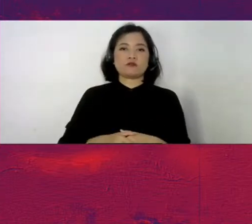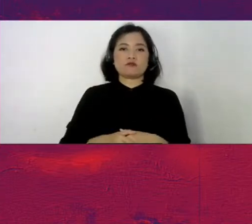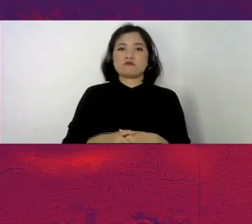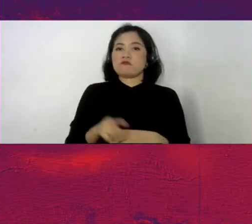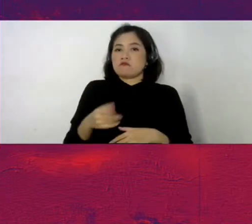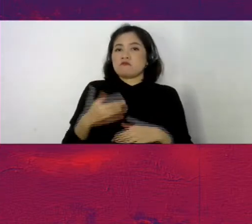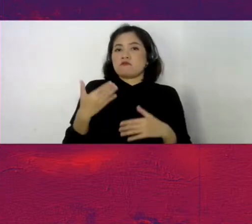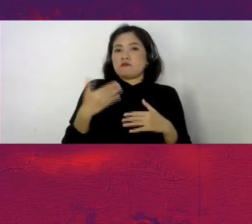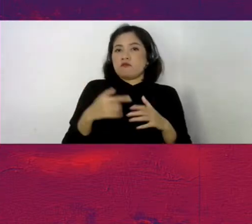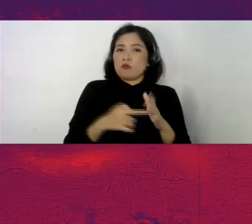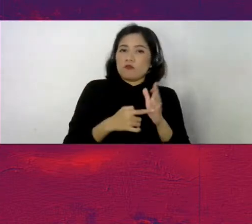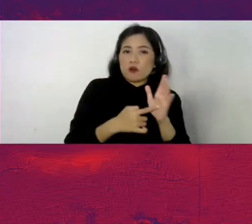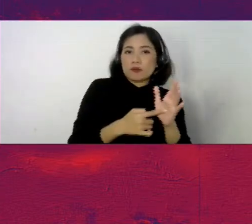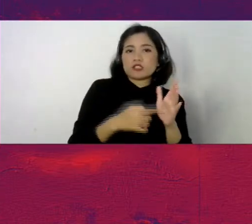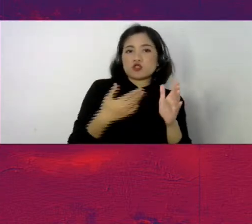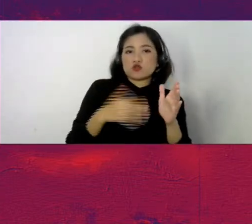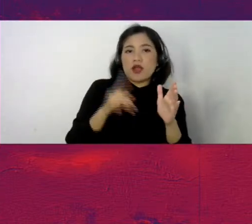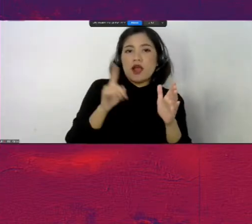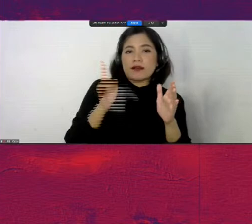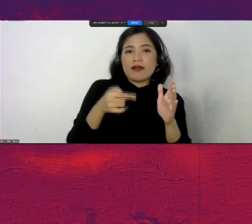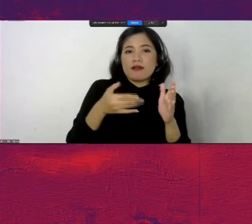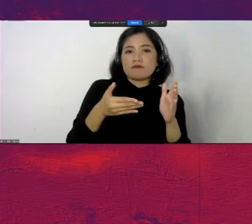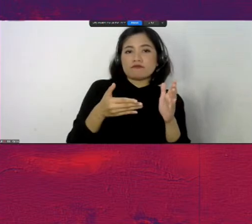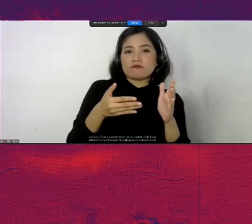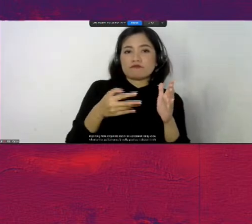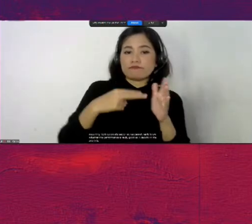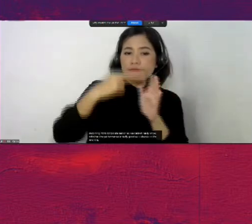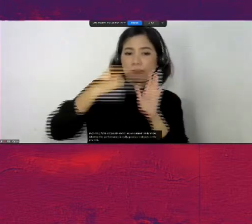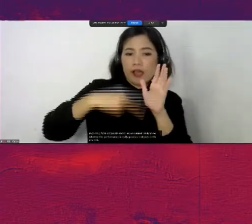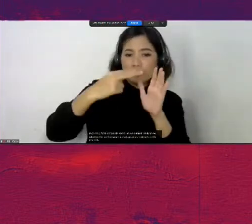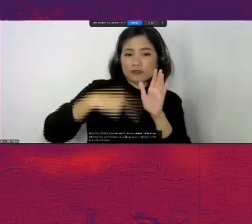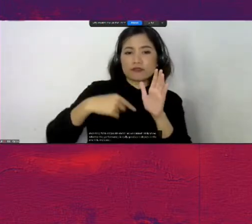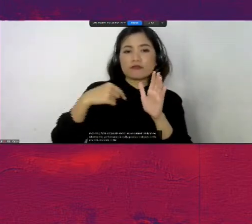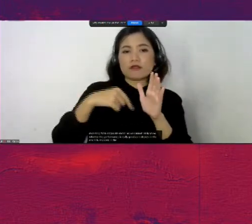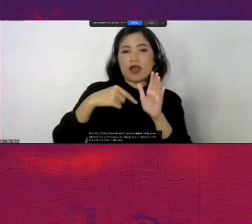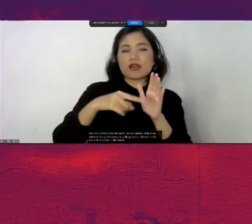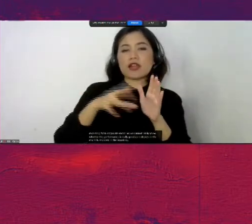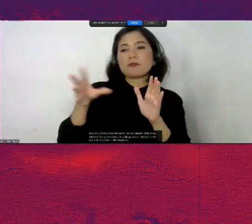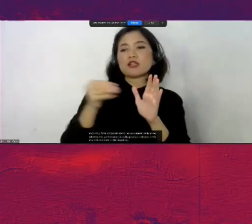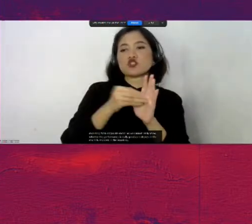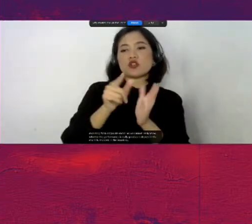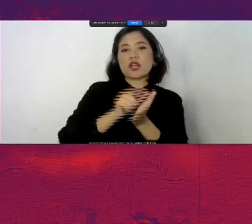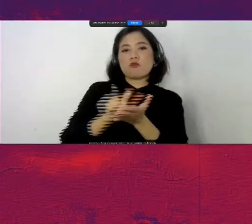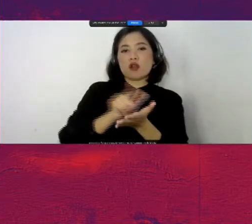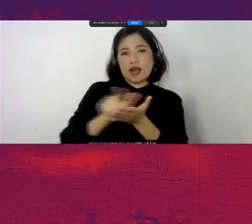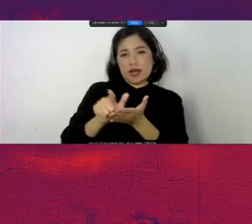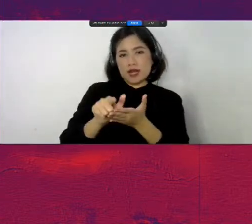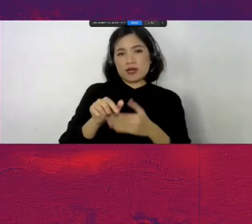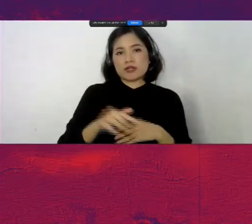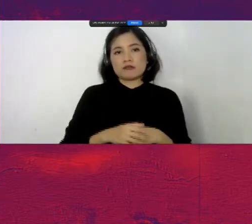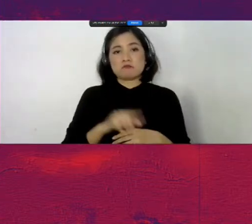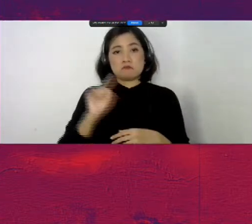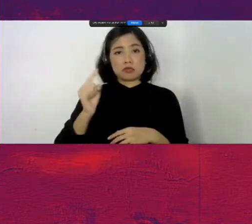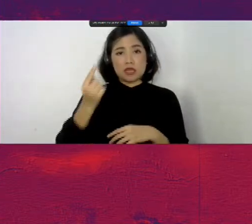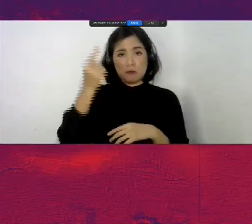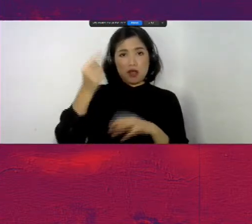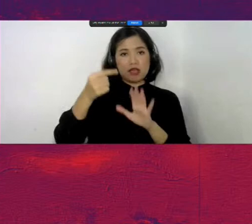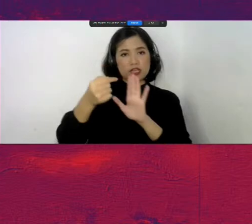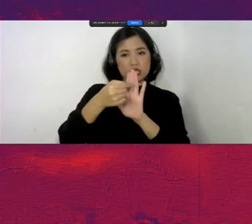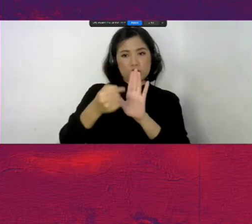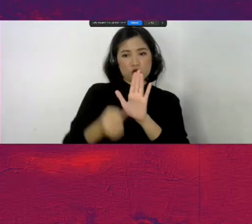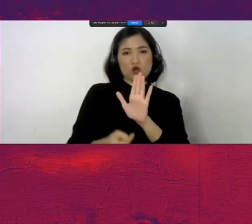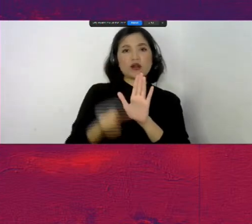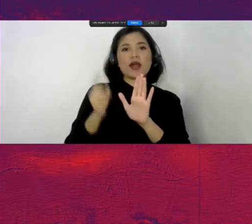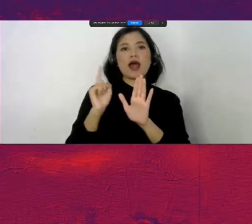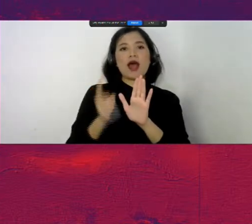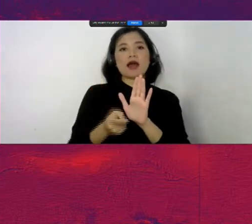it depicts in the and it is depicted in the reporting. Yeah. So the first indicator is on the readability issue.